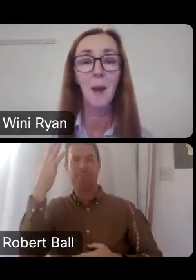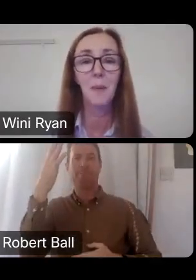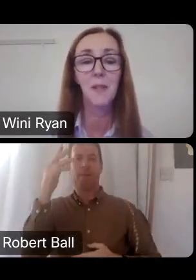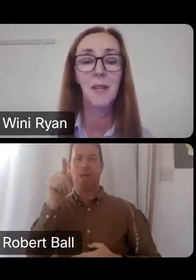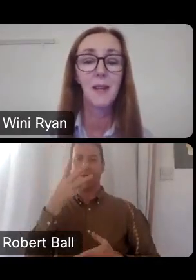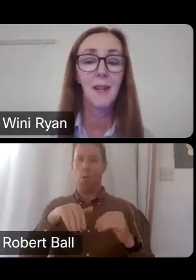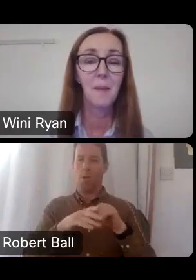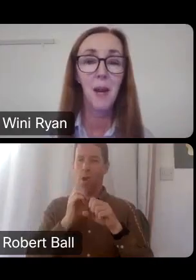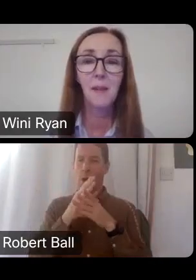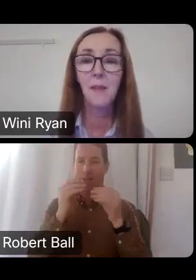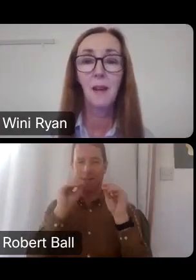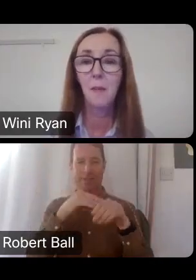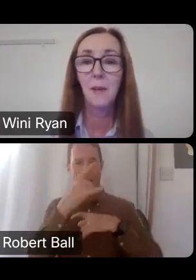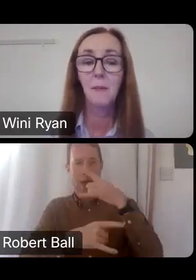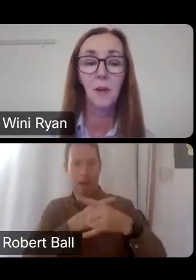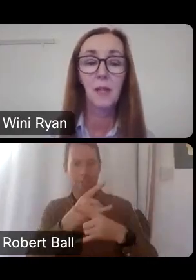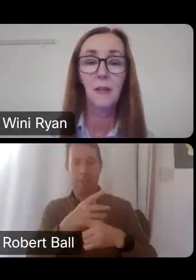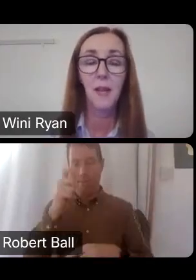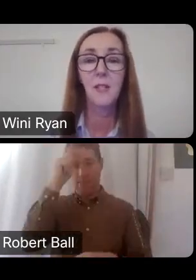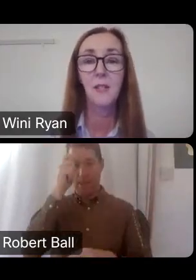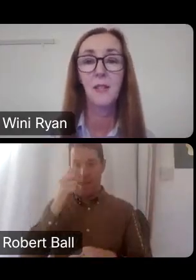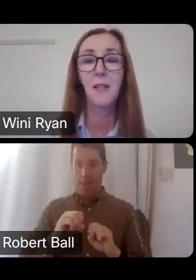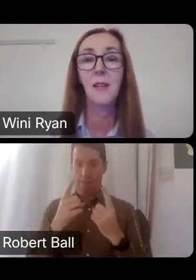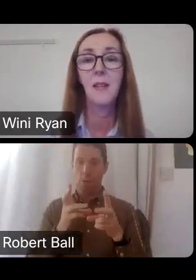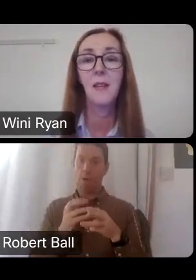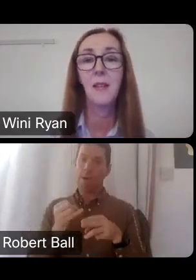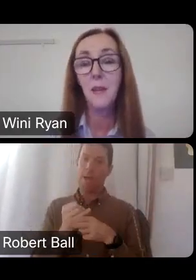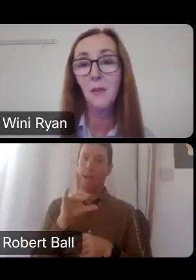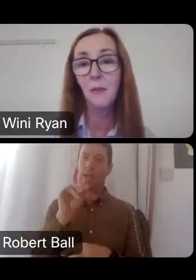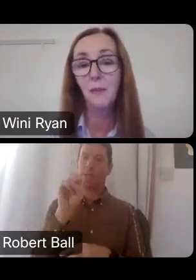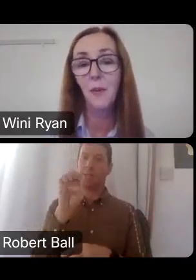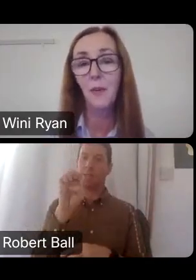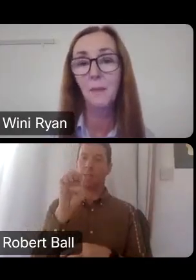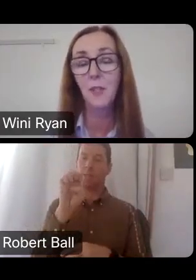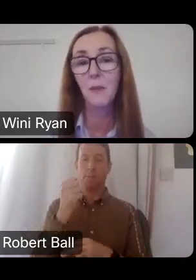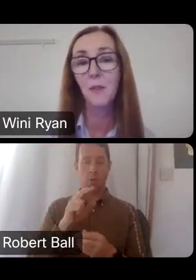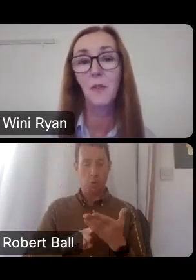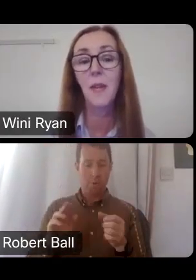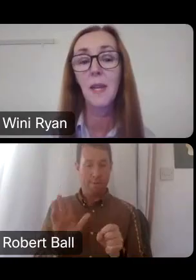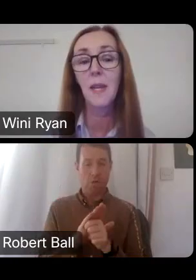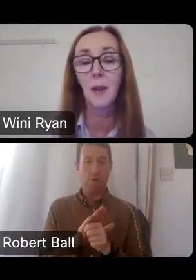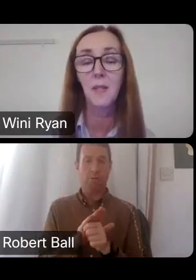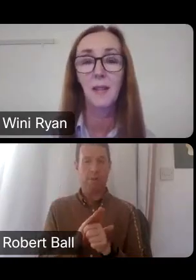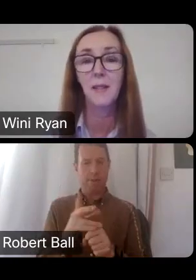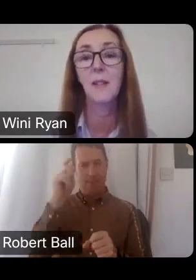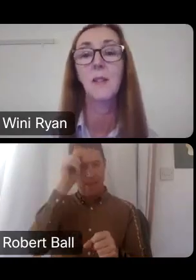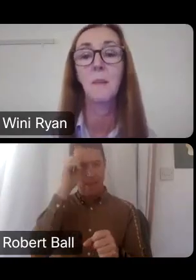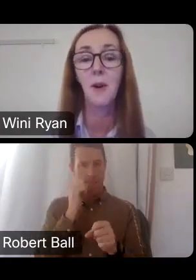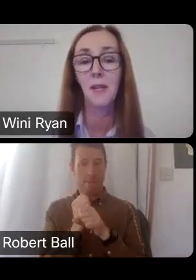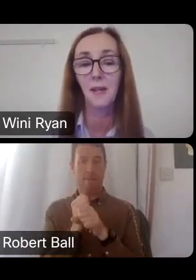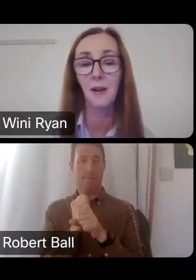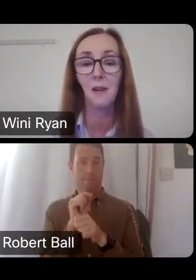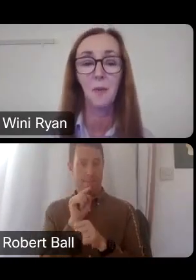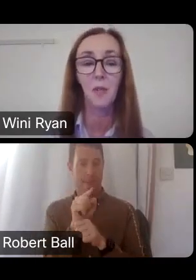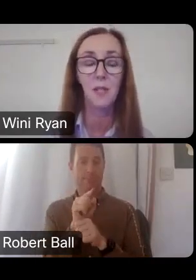teaching happens. I think everybody working in the HSE, it would be useful for them to think about and get some